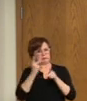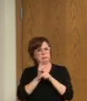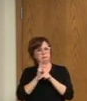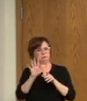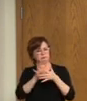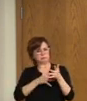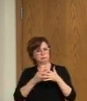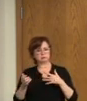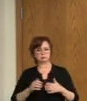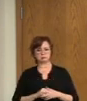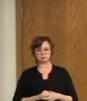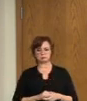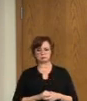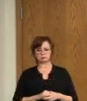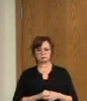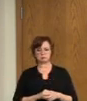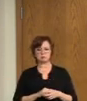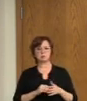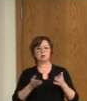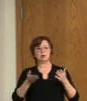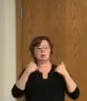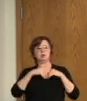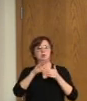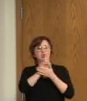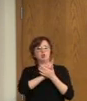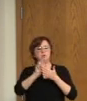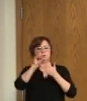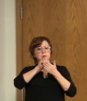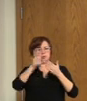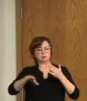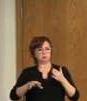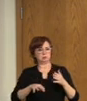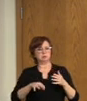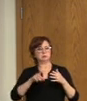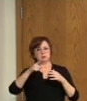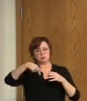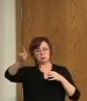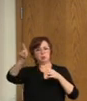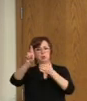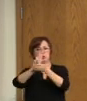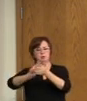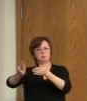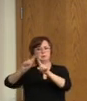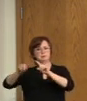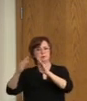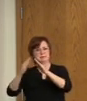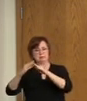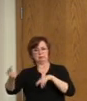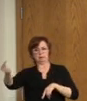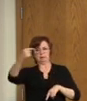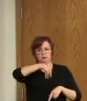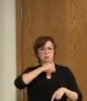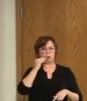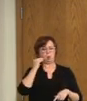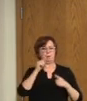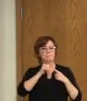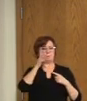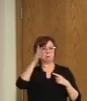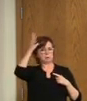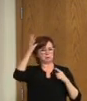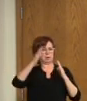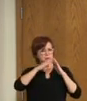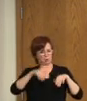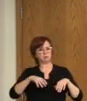not be living independently yet, so they obviously are able to come home. So, most people have a clear idea of what the